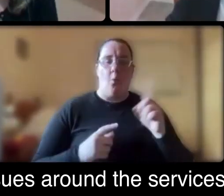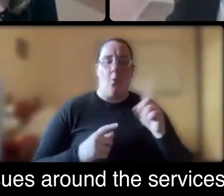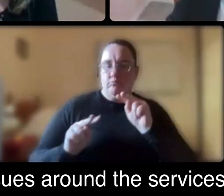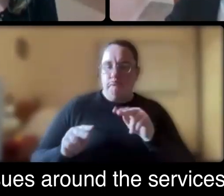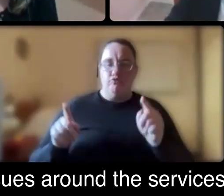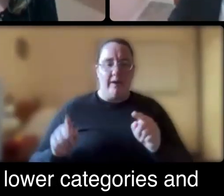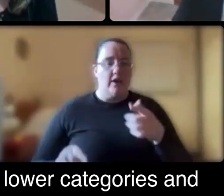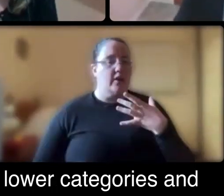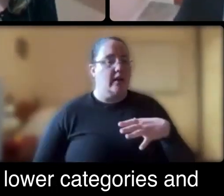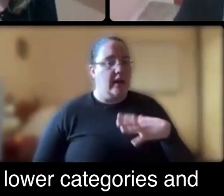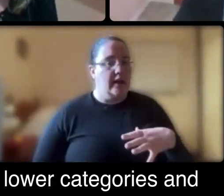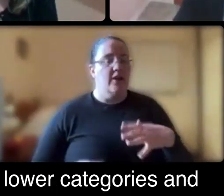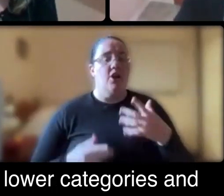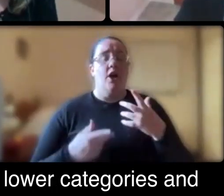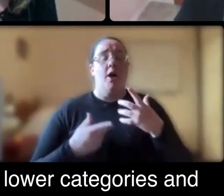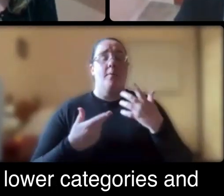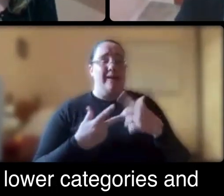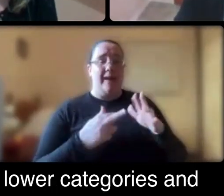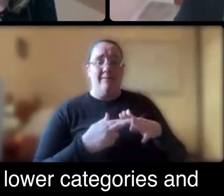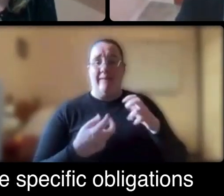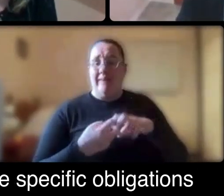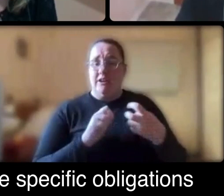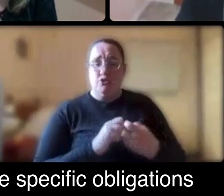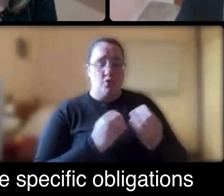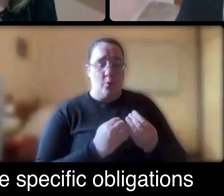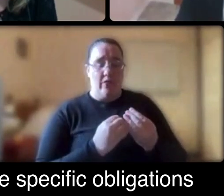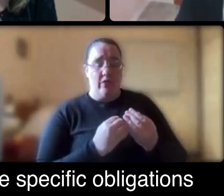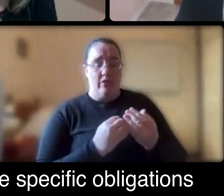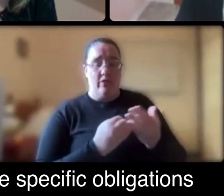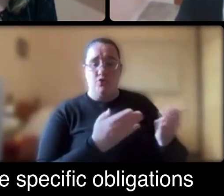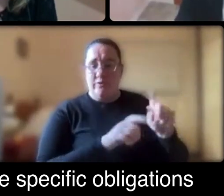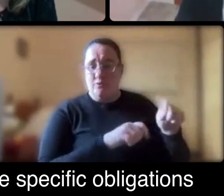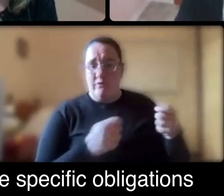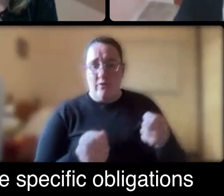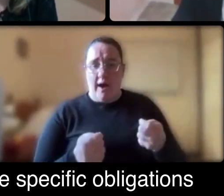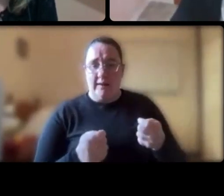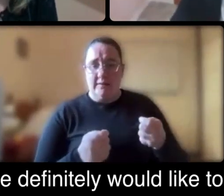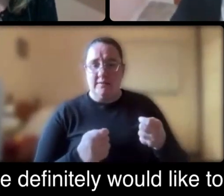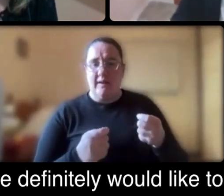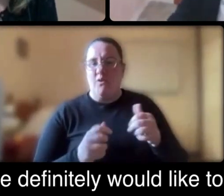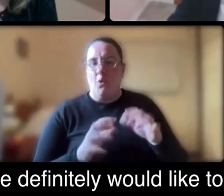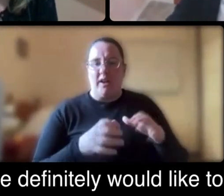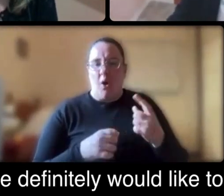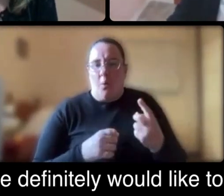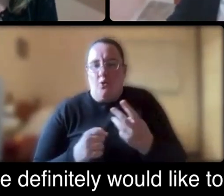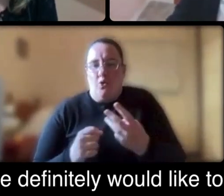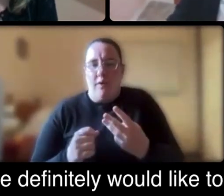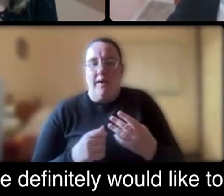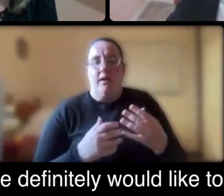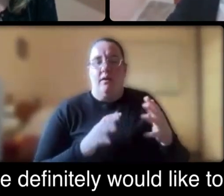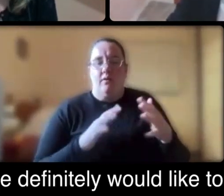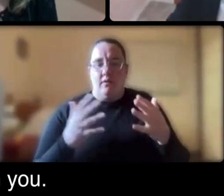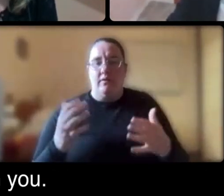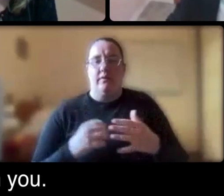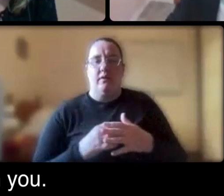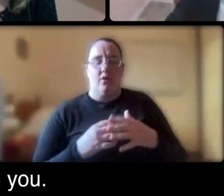issues around the services that are provided in those lower categories and whether there needs to be specific obligations associated with them, then we